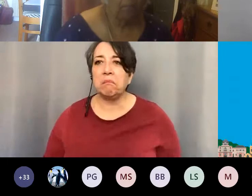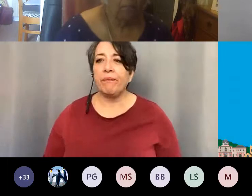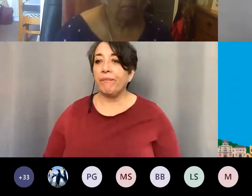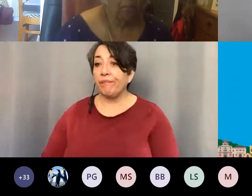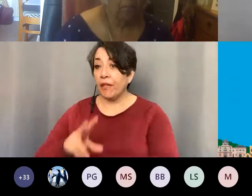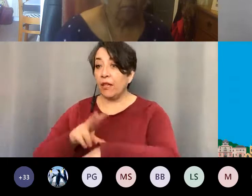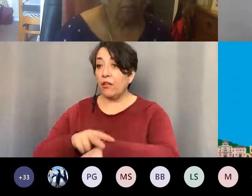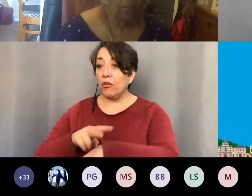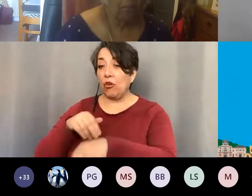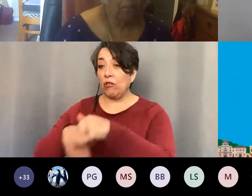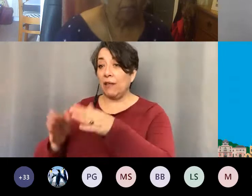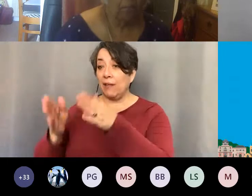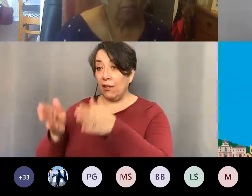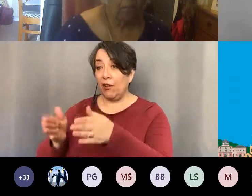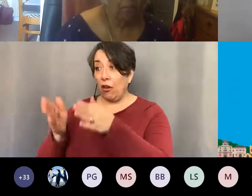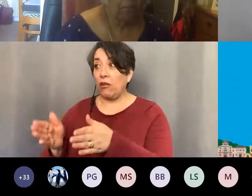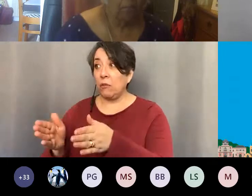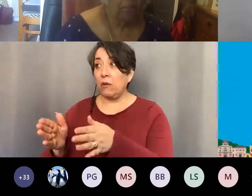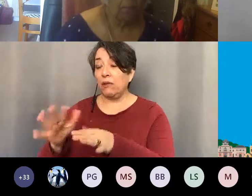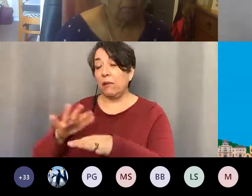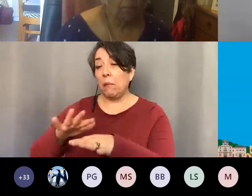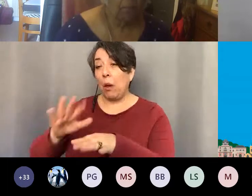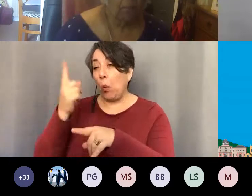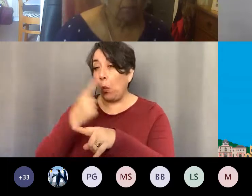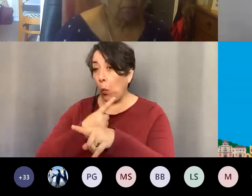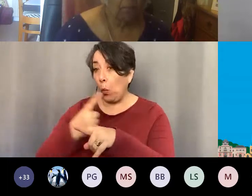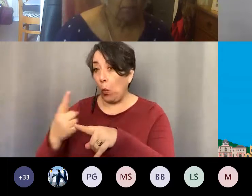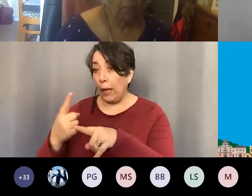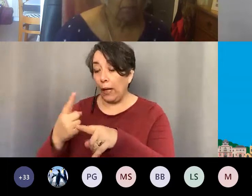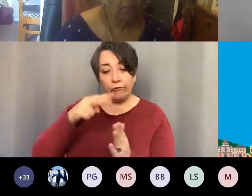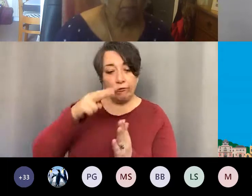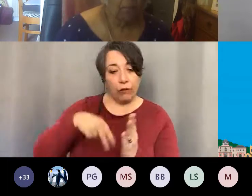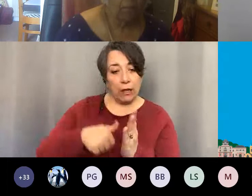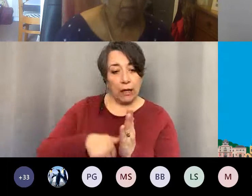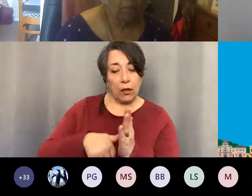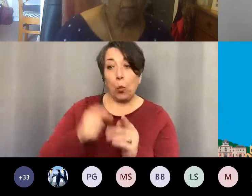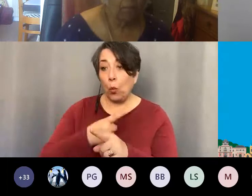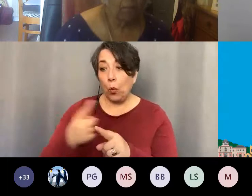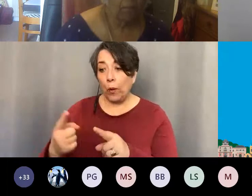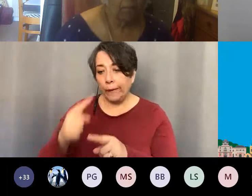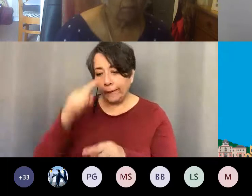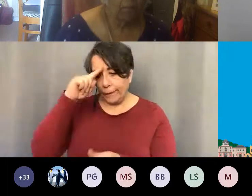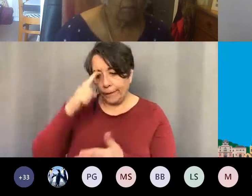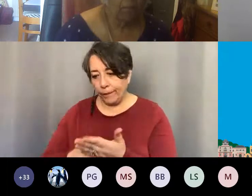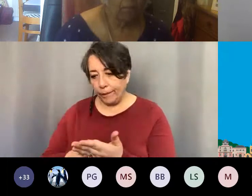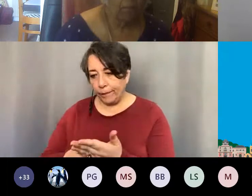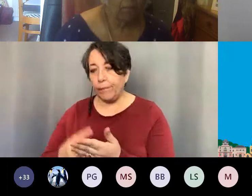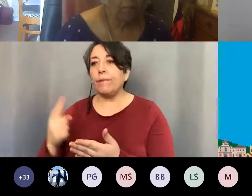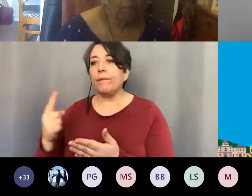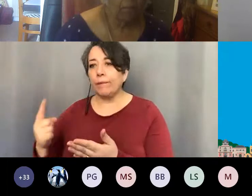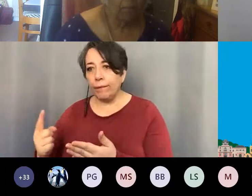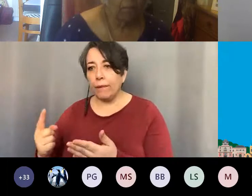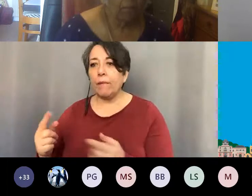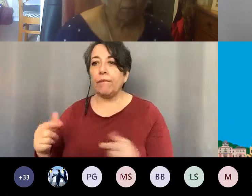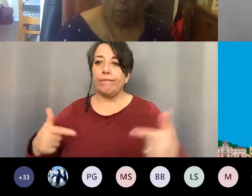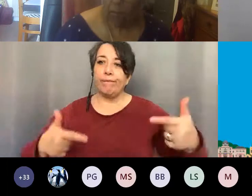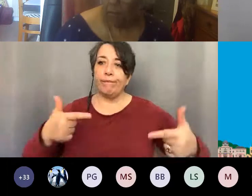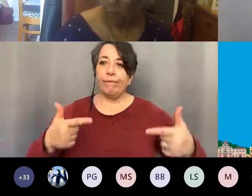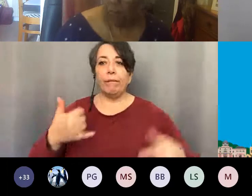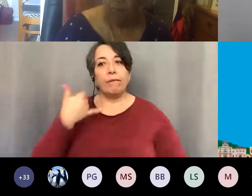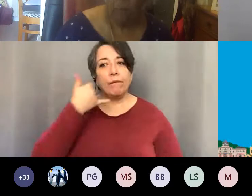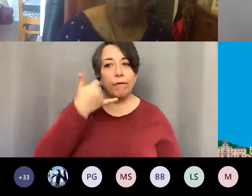from the referral, looking at that referral and making a clinical decision about, I need to see that patient really quickly, or